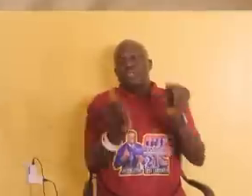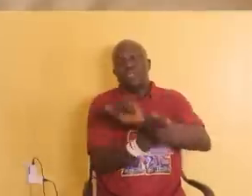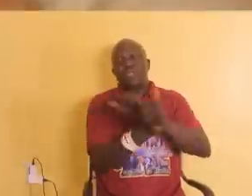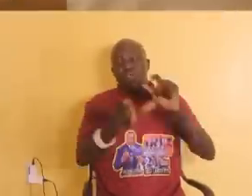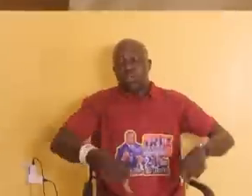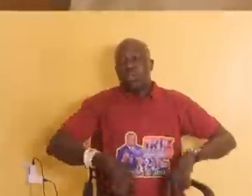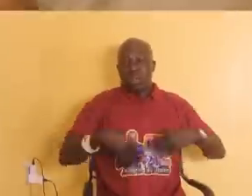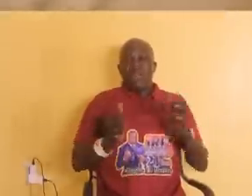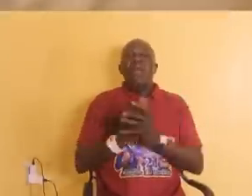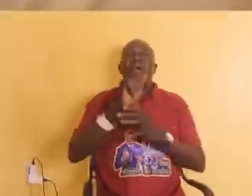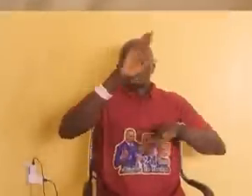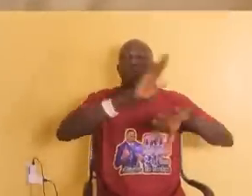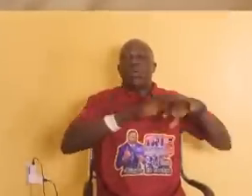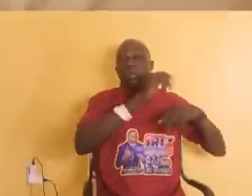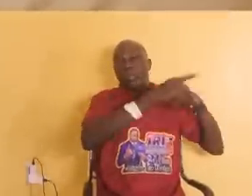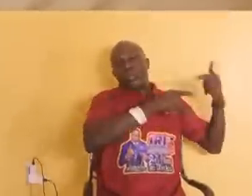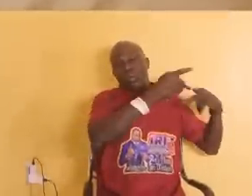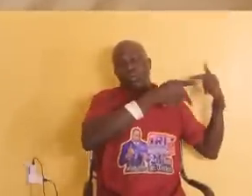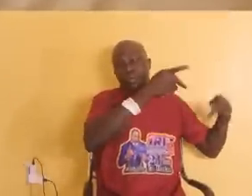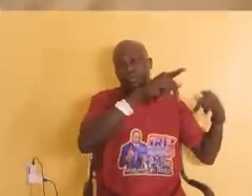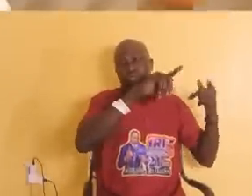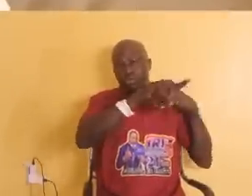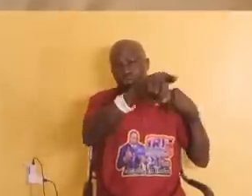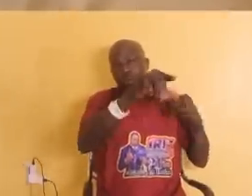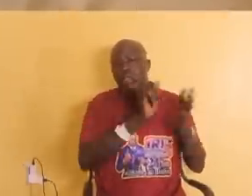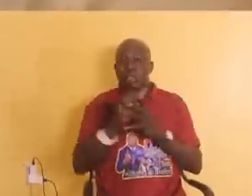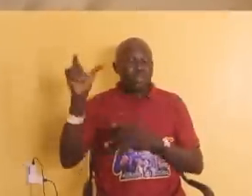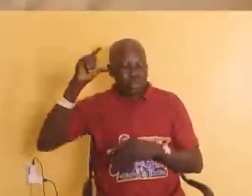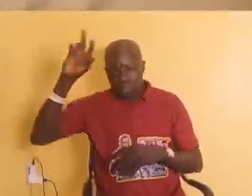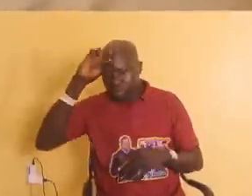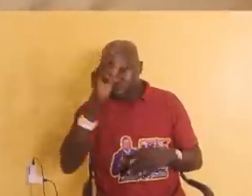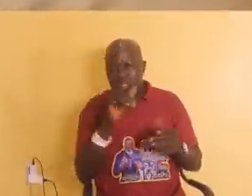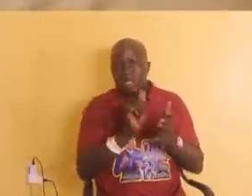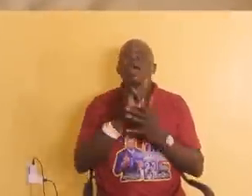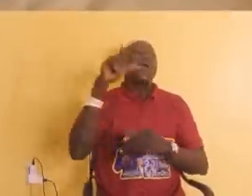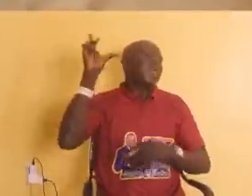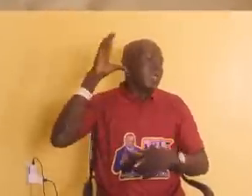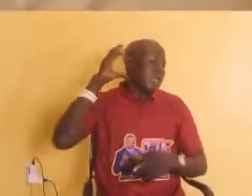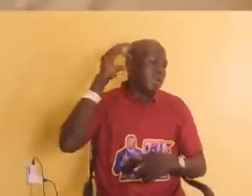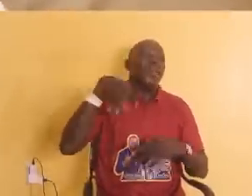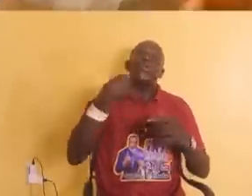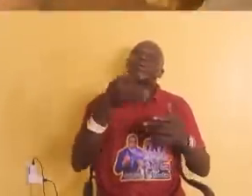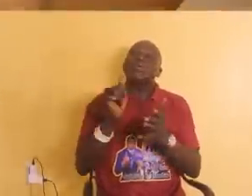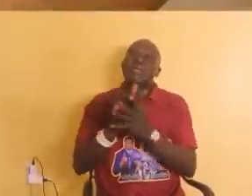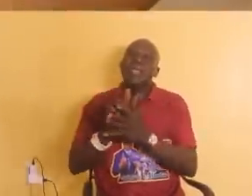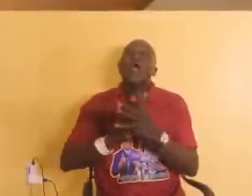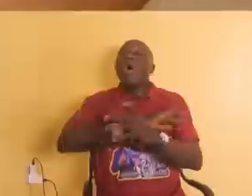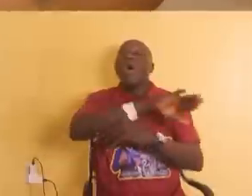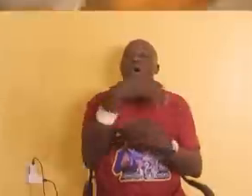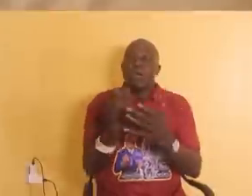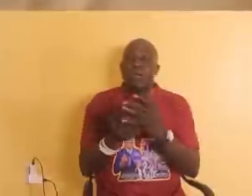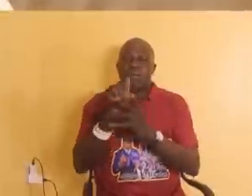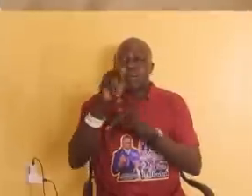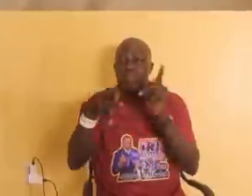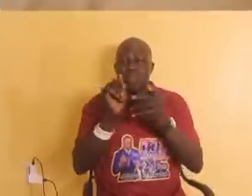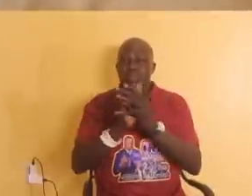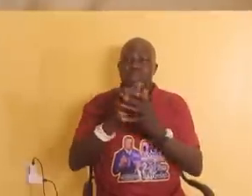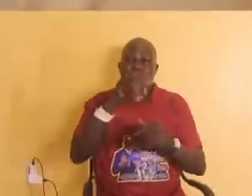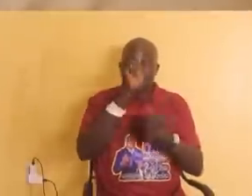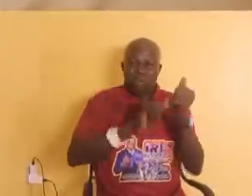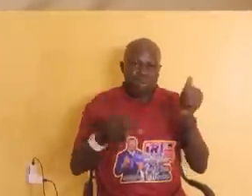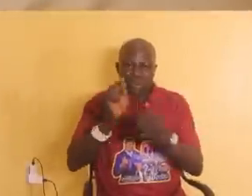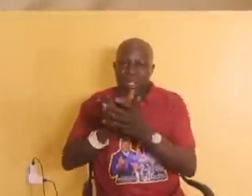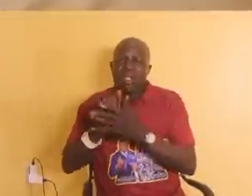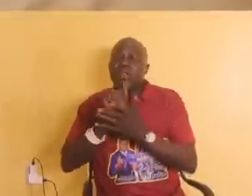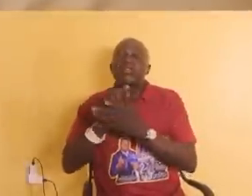renew your life. La ma rasi. We will send prophets. Babisha. Listen to me, sir. But Olua will. Listen to what the Lord says. Olua ni go gbe ni apata. The Lord said